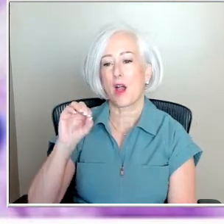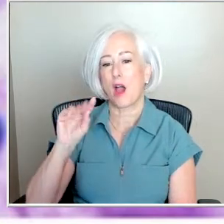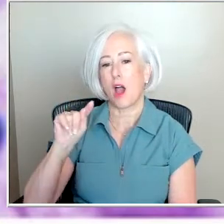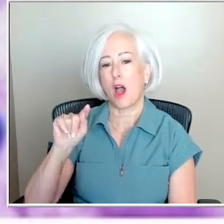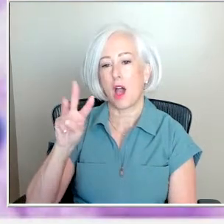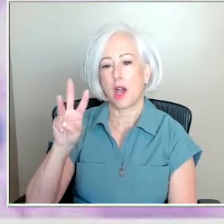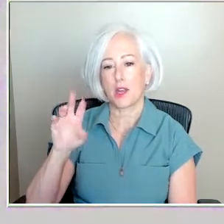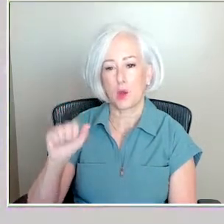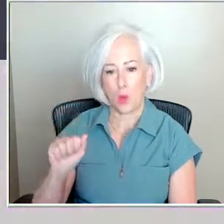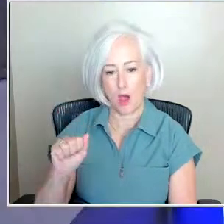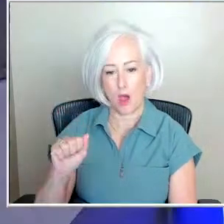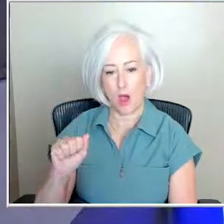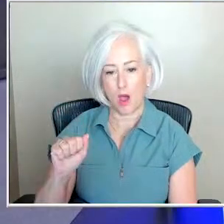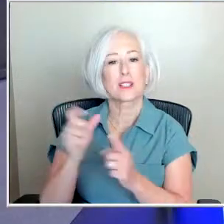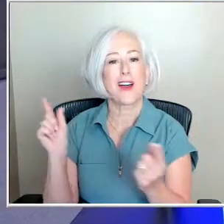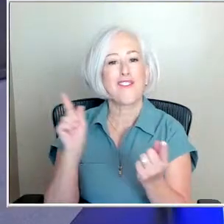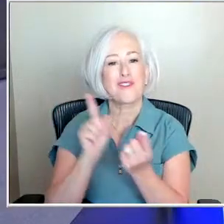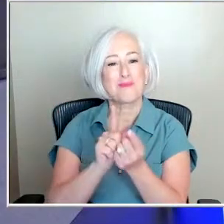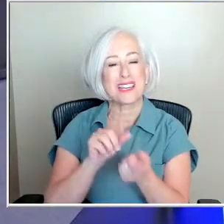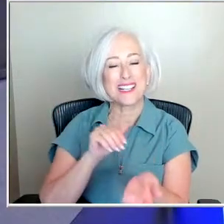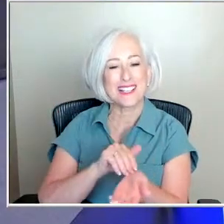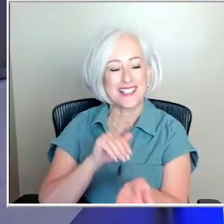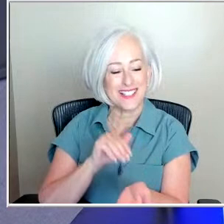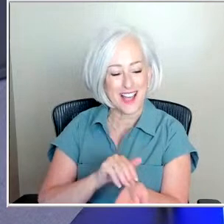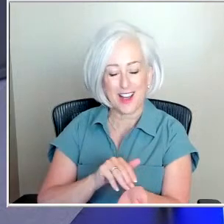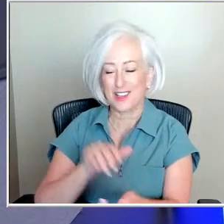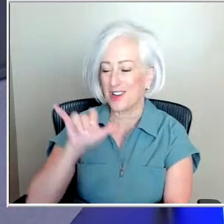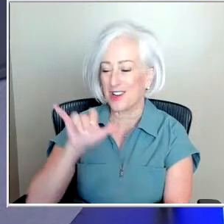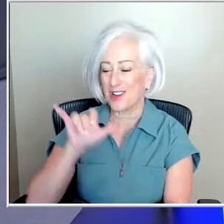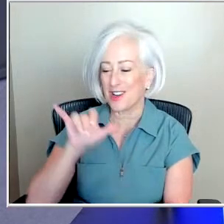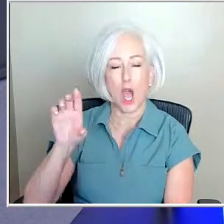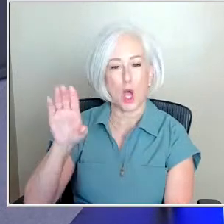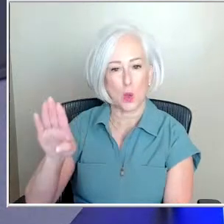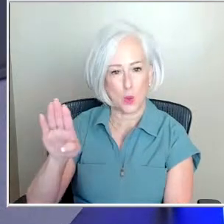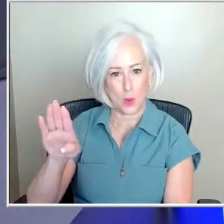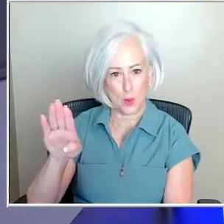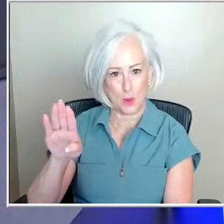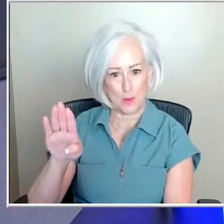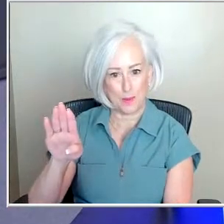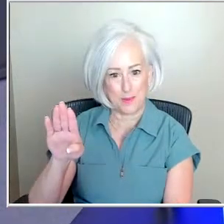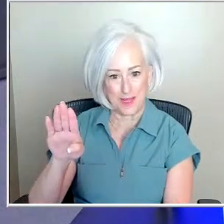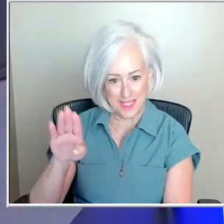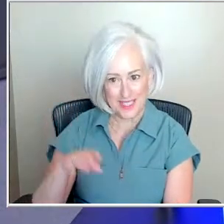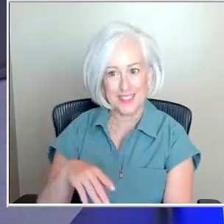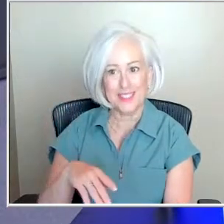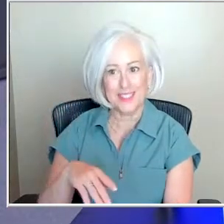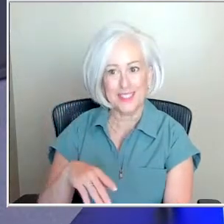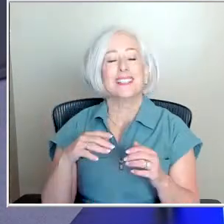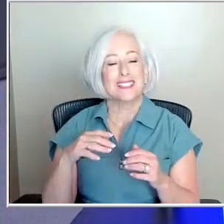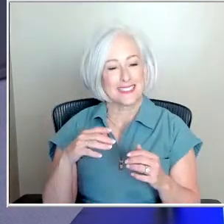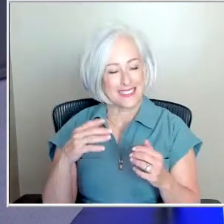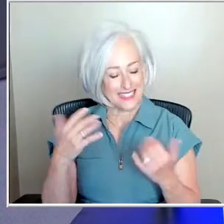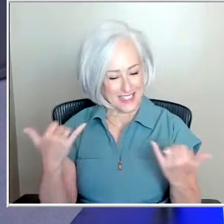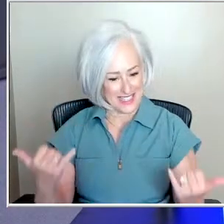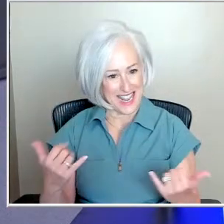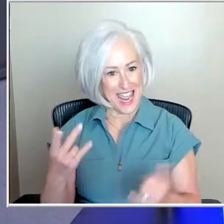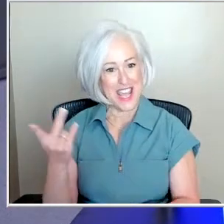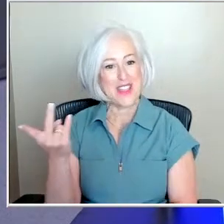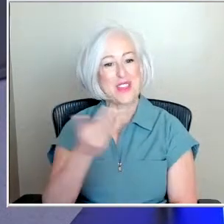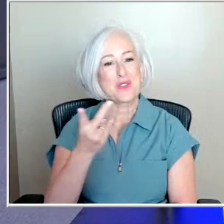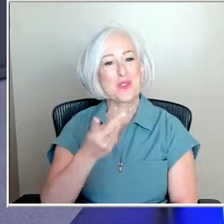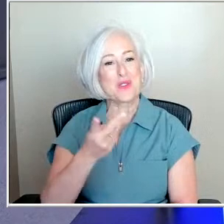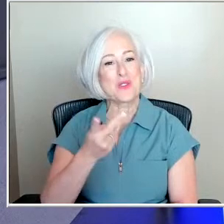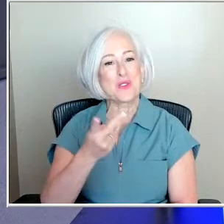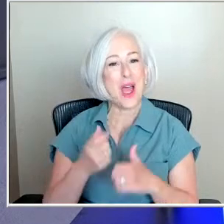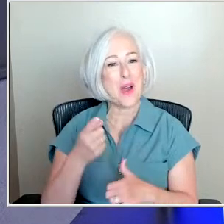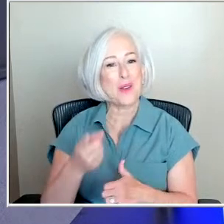Yacoub. Kaleigh is here with us today, along with her oncologist and hematologist, Dr. Yacoub. How are you both doing? Good morning,